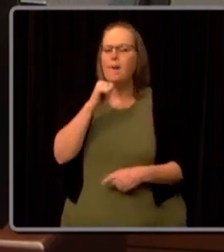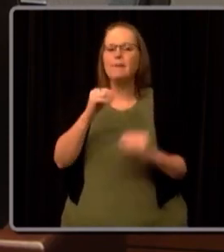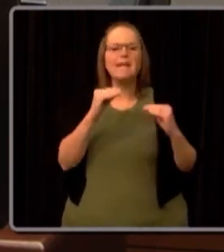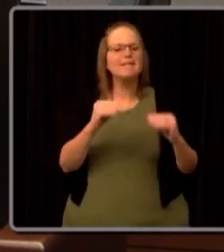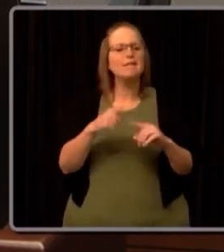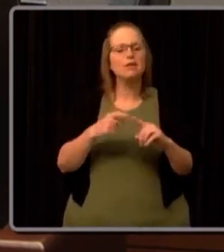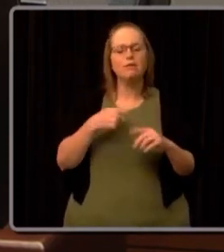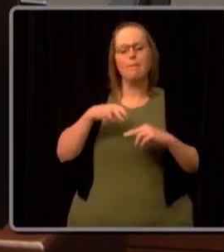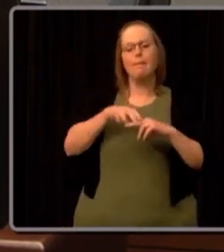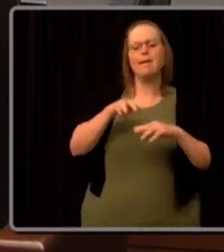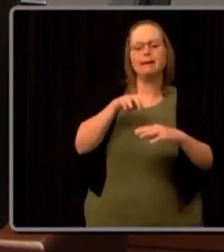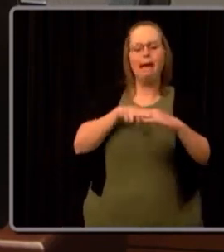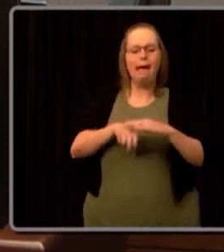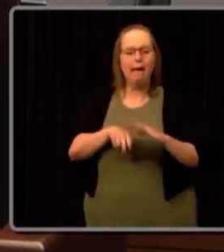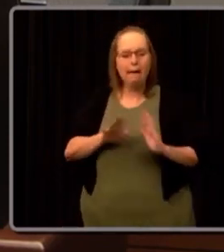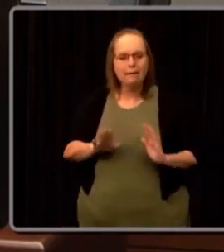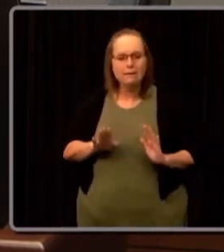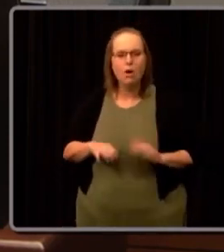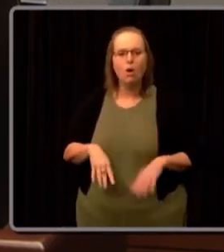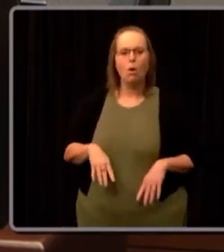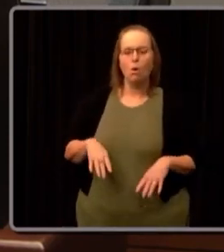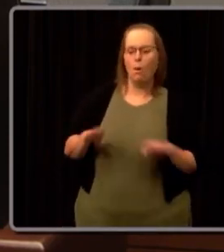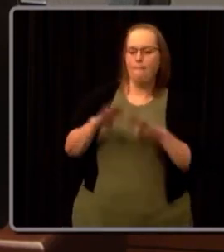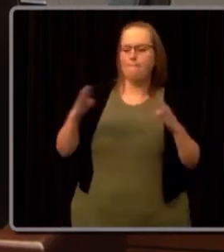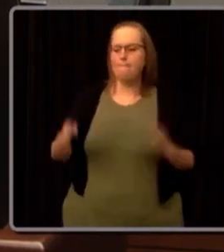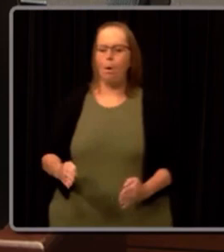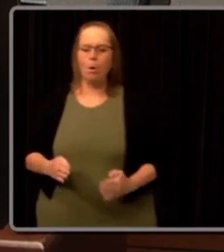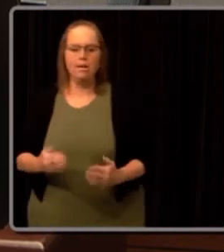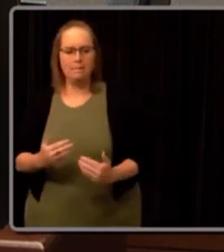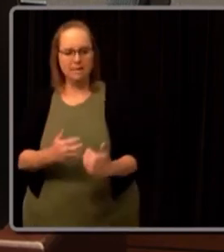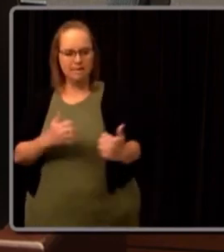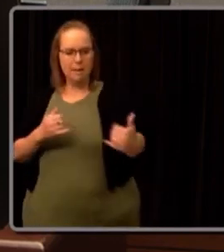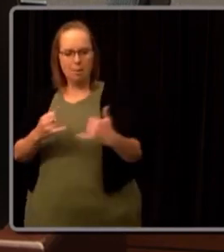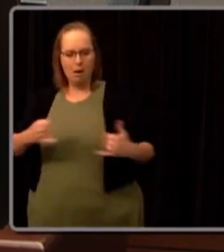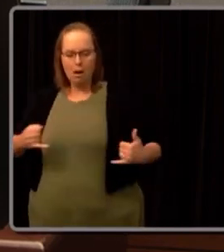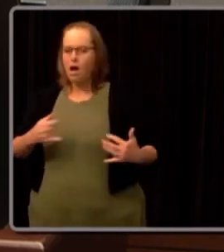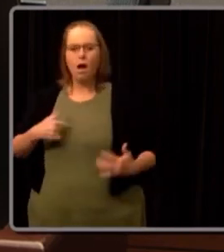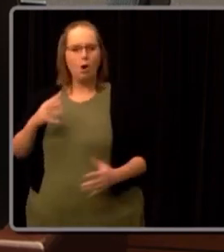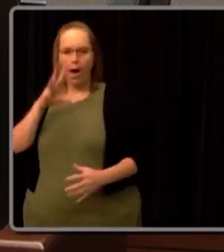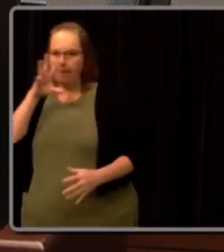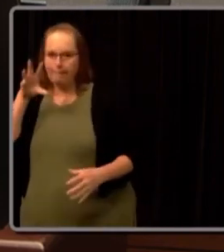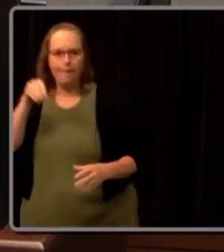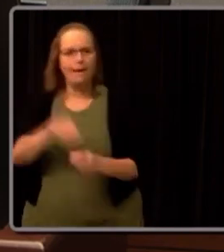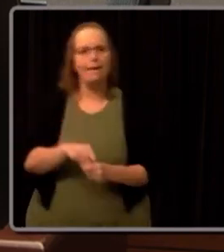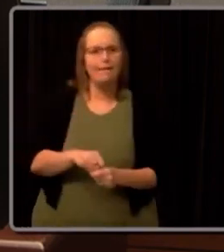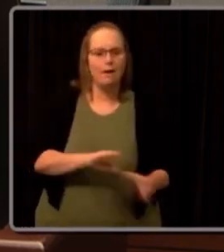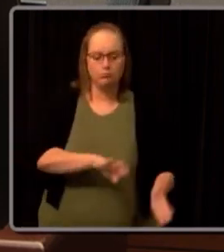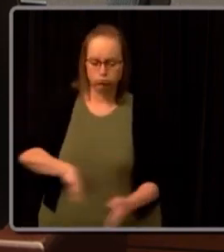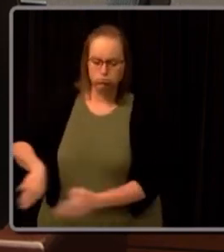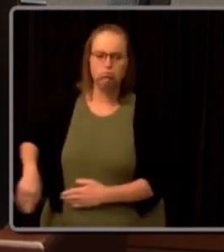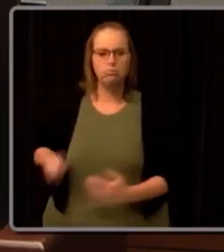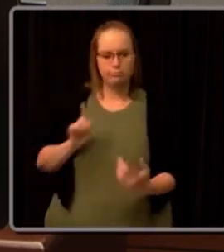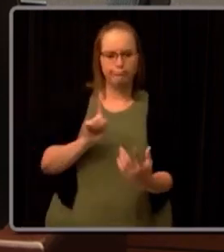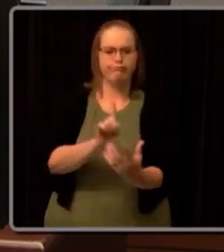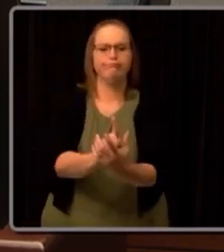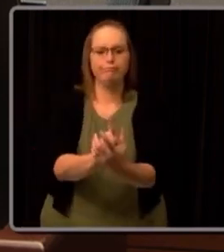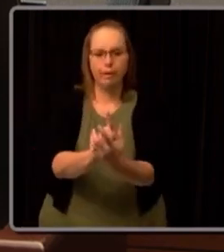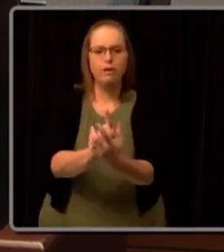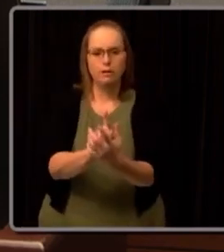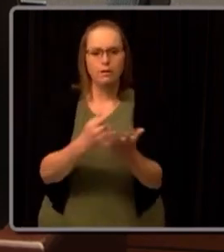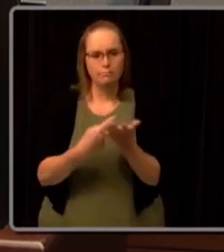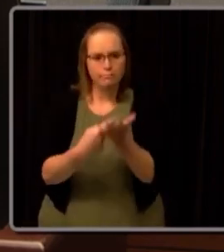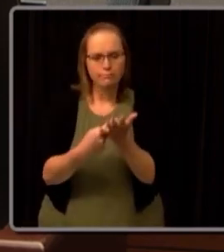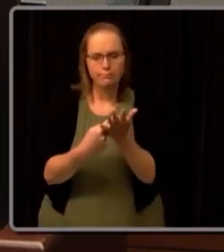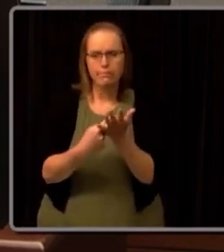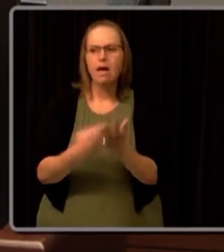my desk, I'm not teaching from a podium, I'm in the middle of it all. The other part is the frequent small group